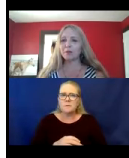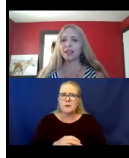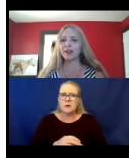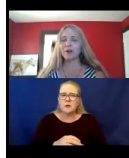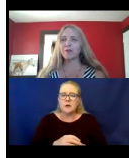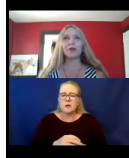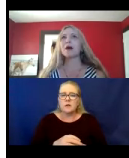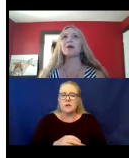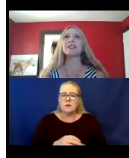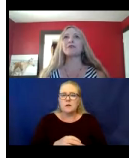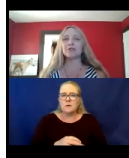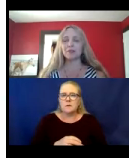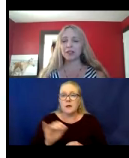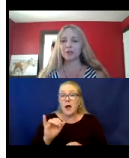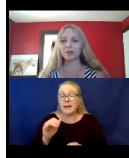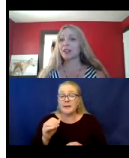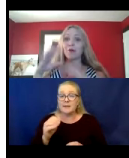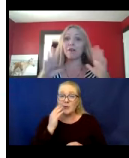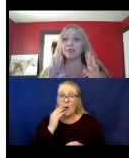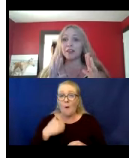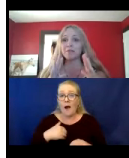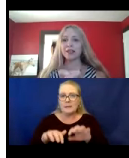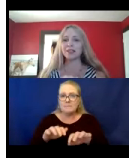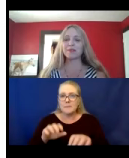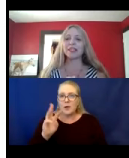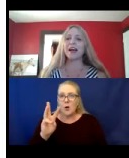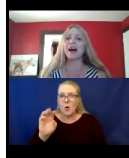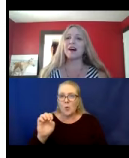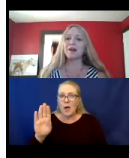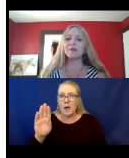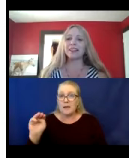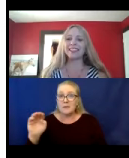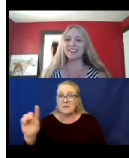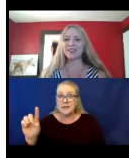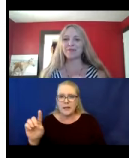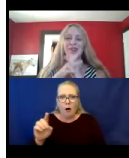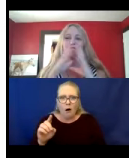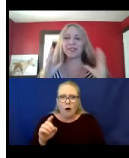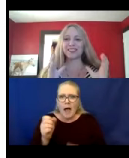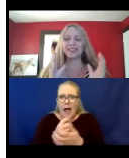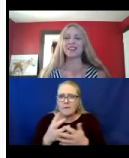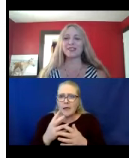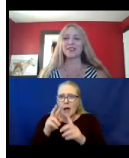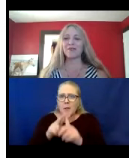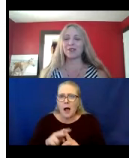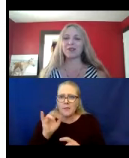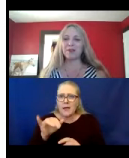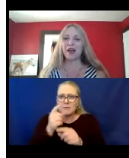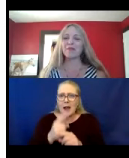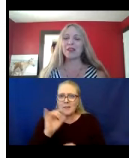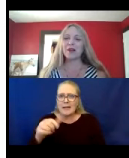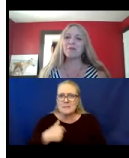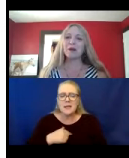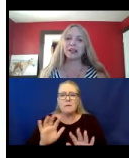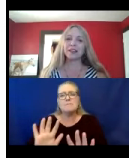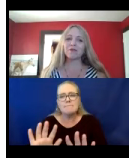look up like WebMD for something, it feels like, oh, everything applies to me. And you could really send yourself for a loop on